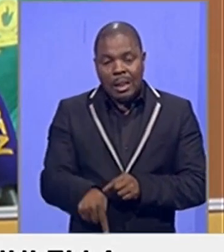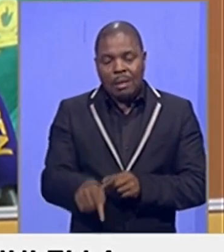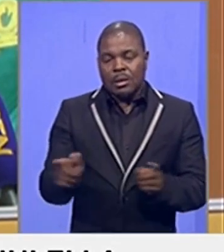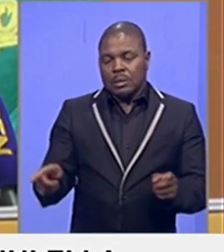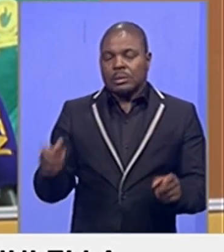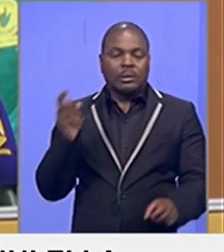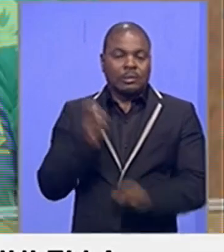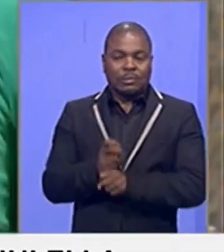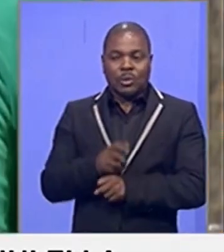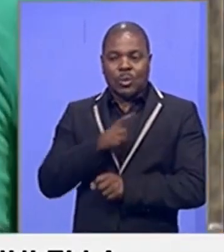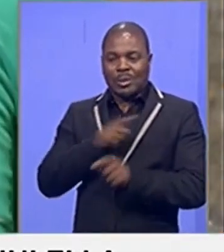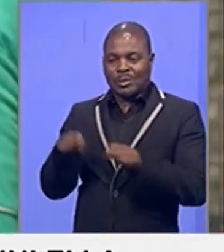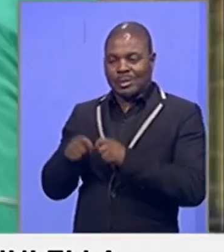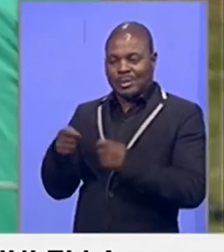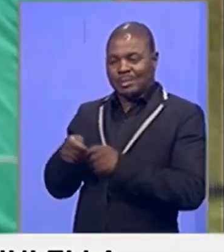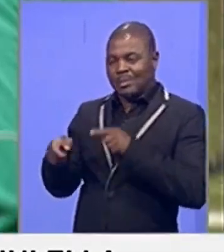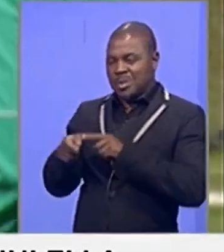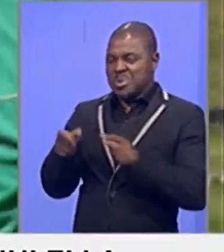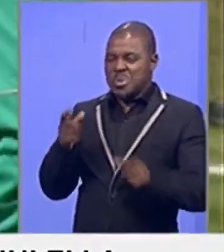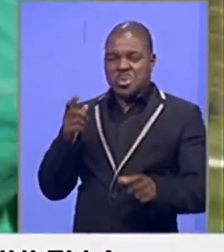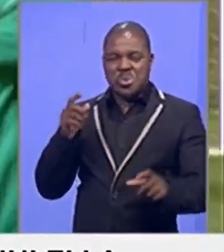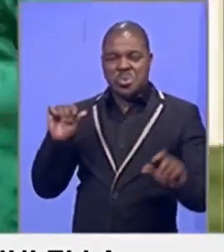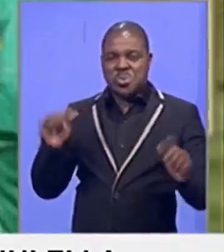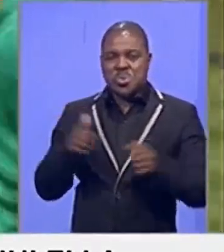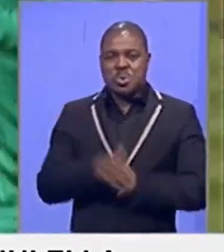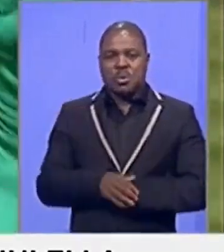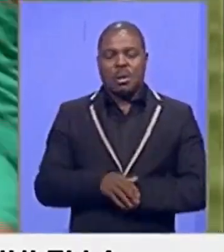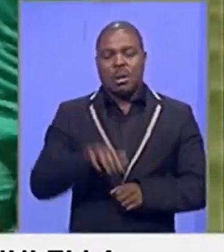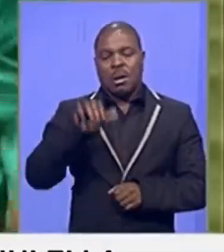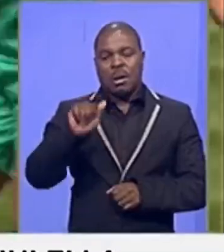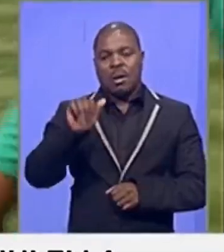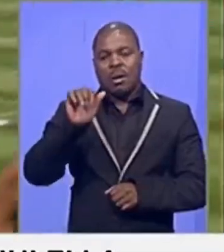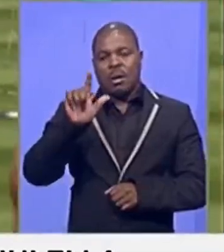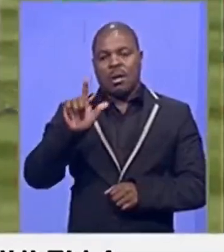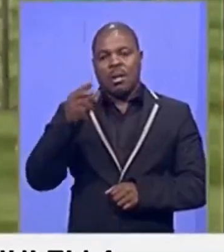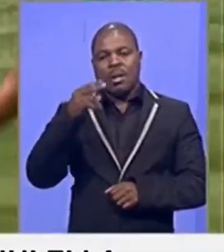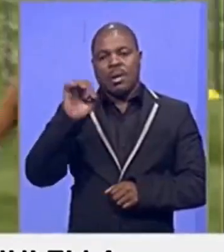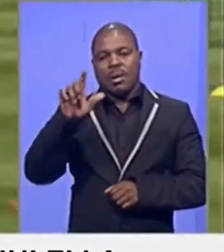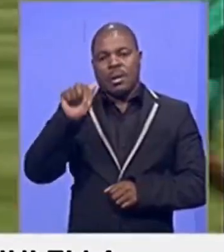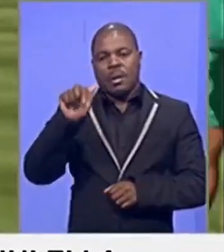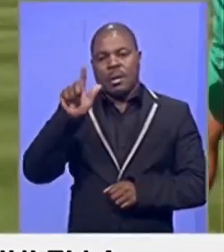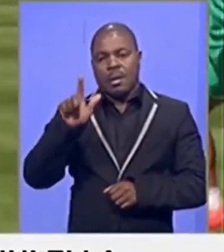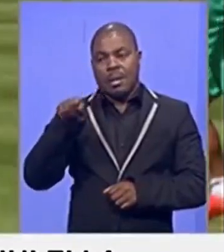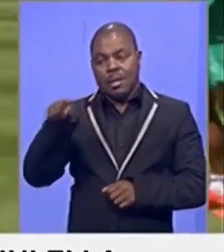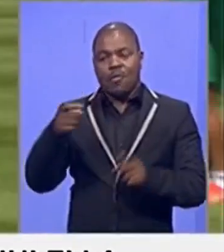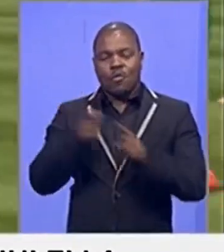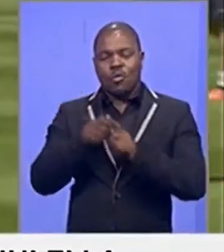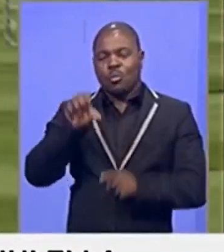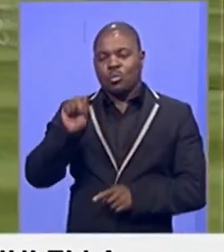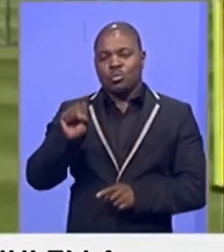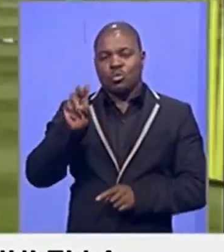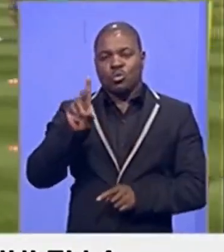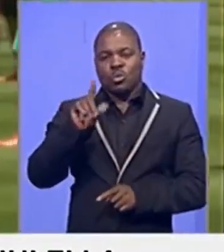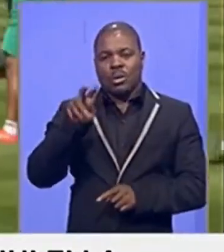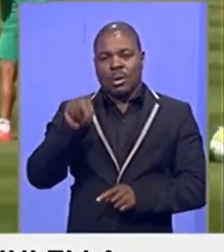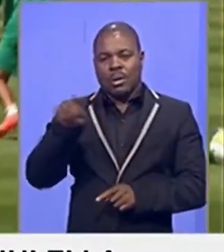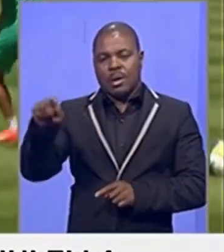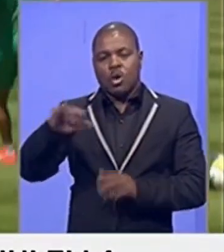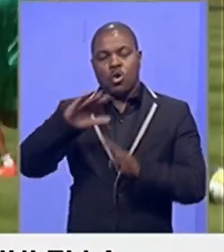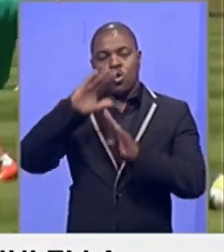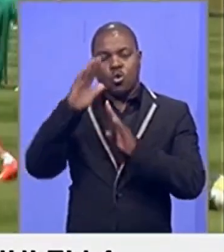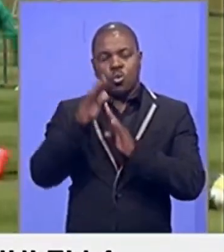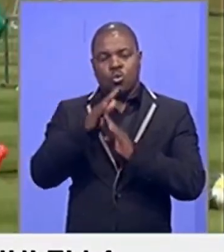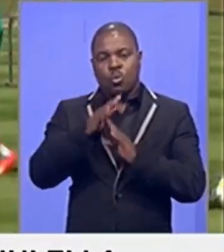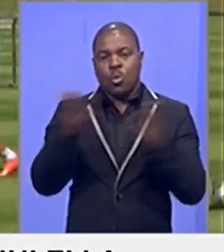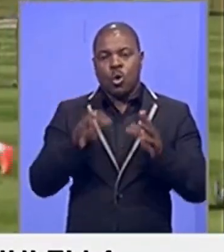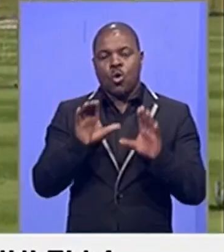a very good opponent. Sehlopha sa Al Hilal go tswa ka Sudan se di goga pele mo go Group B ka dintlha tše